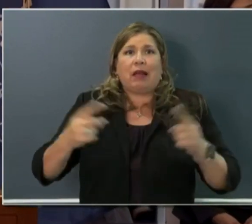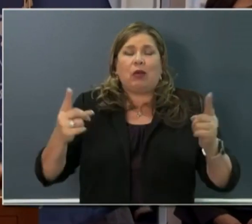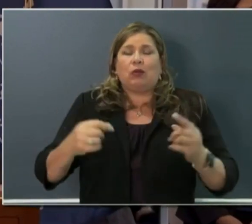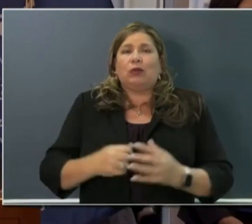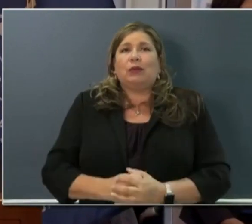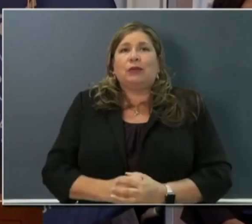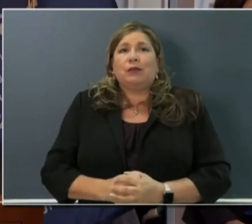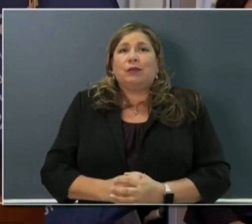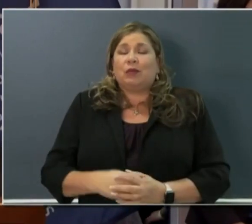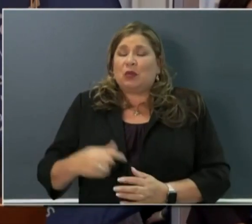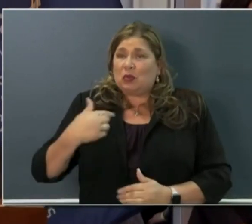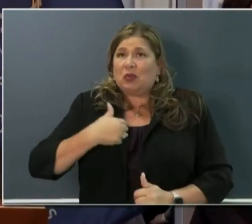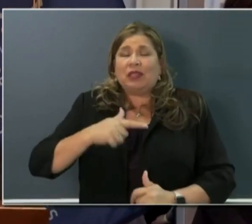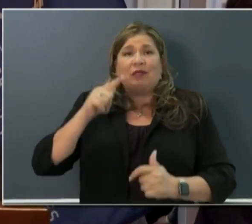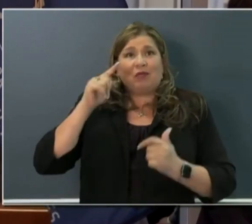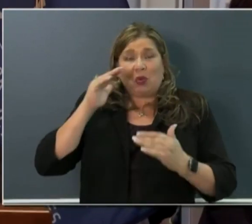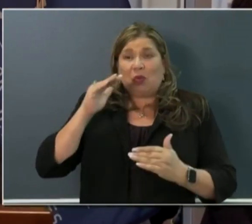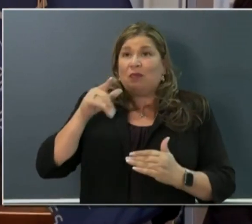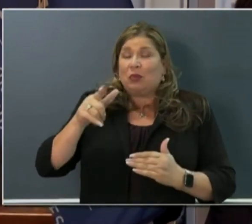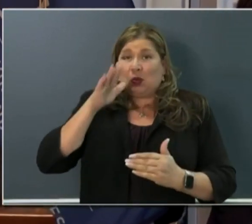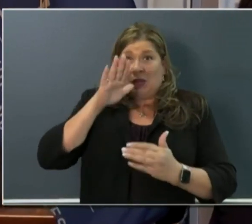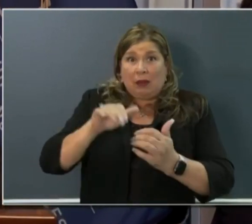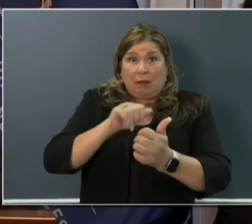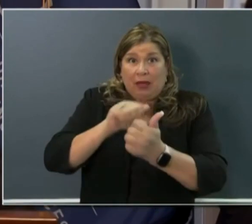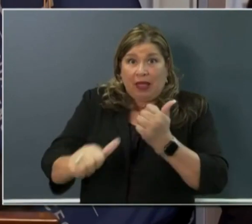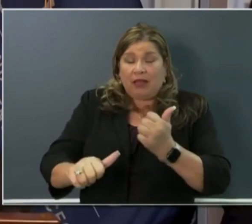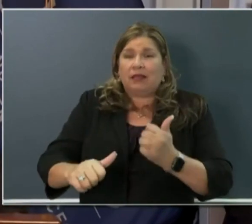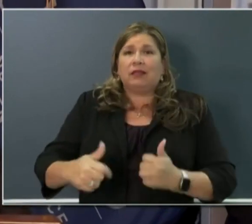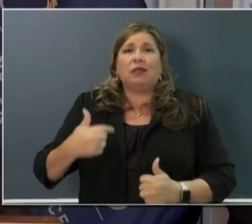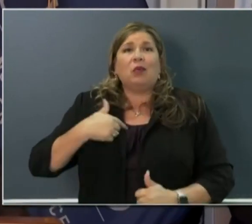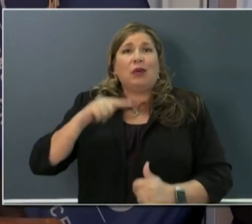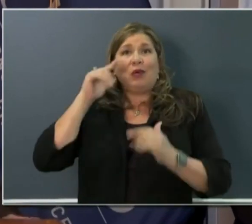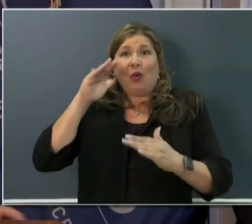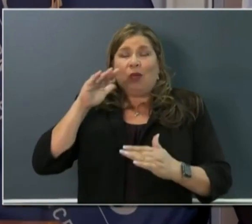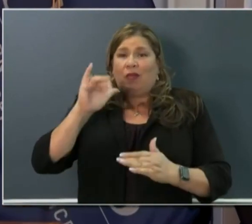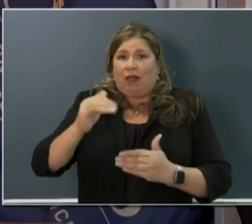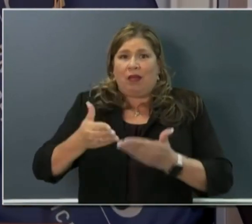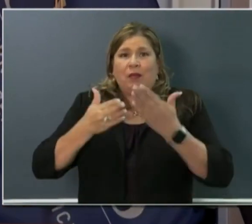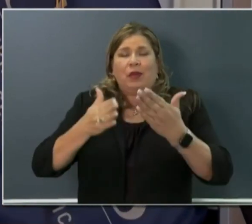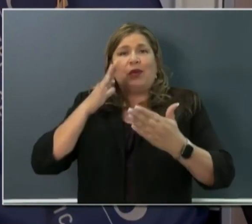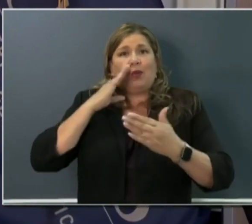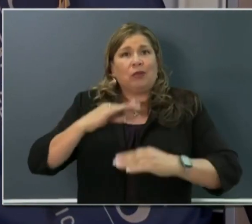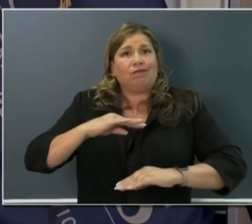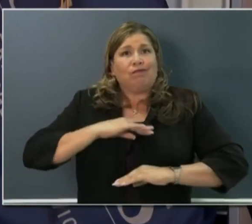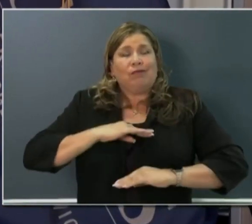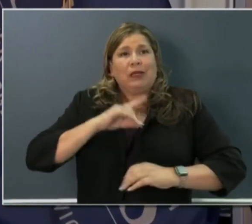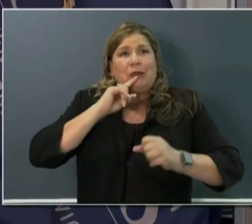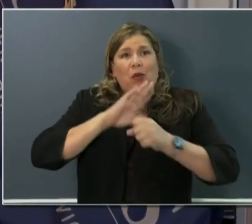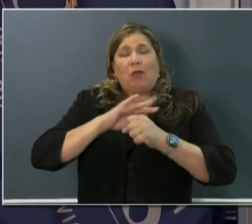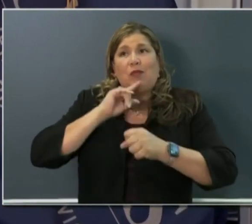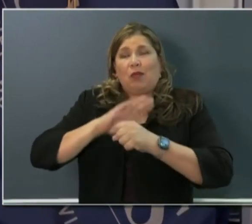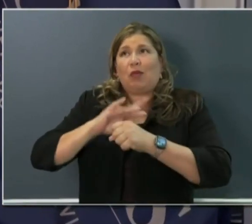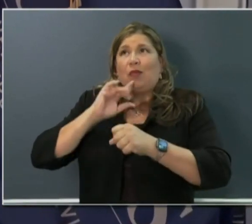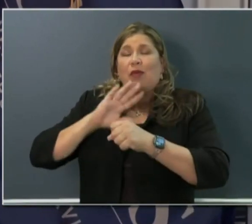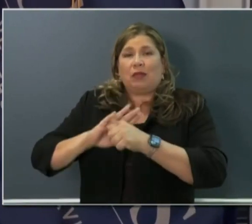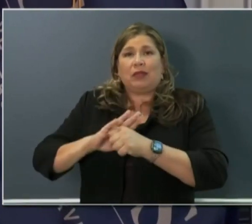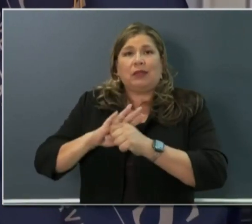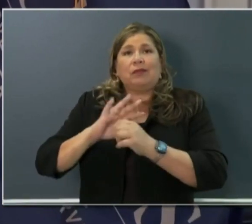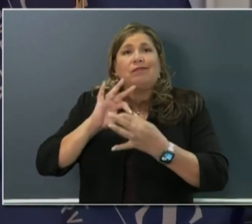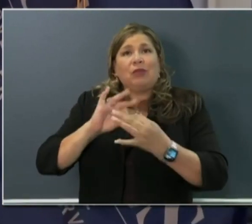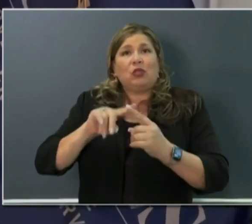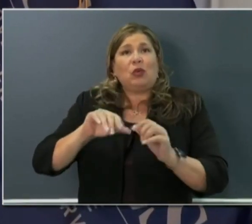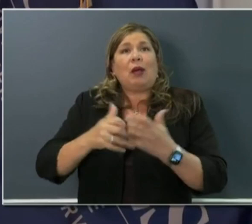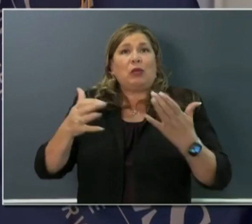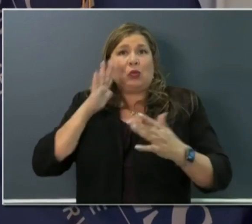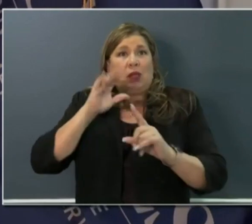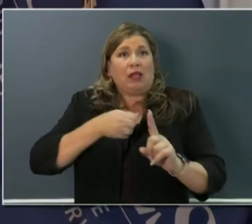hopeful that it will not only pass, but hopeful it will fulfill the promises that are being made in terms of its impact. No one